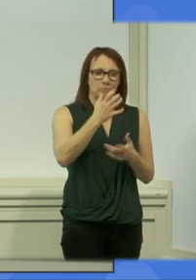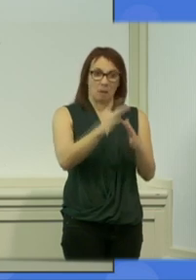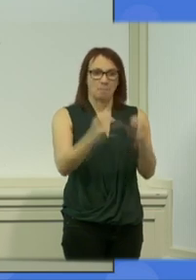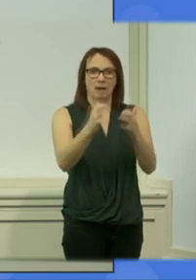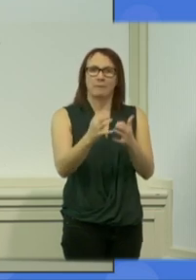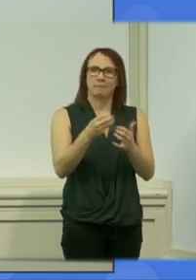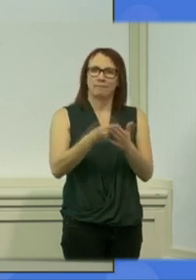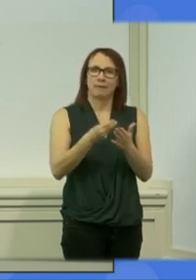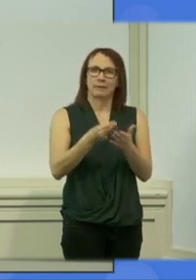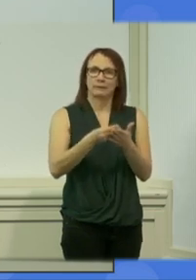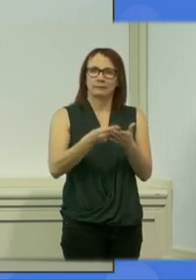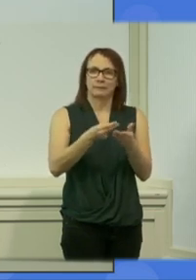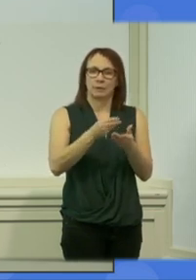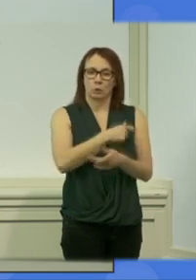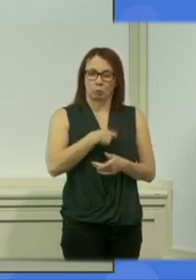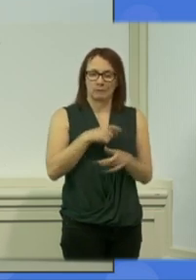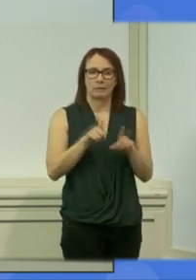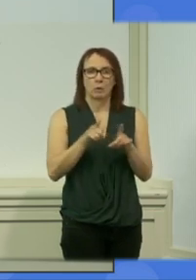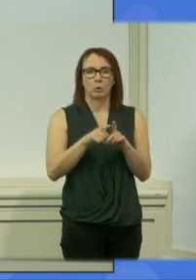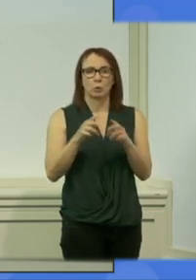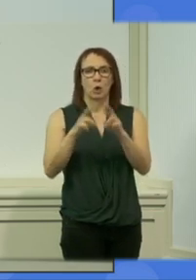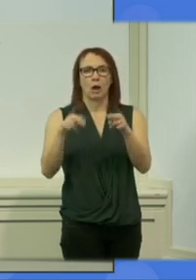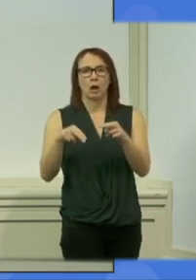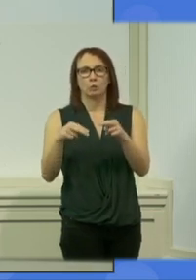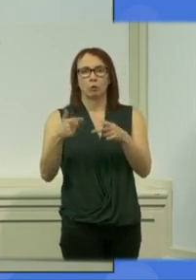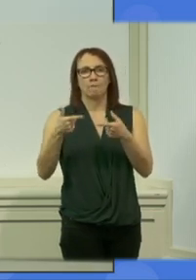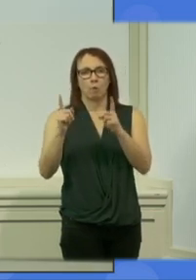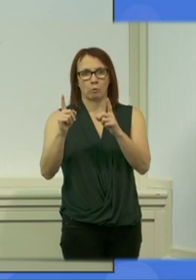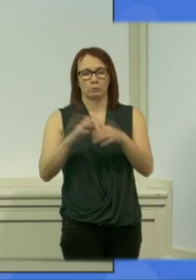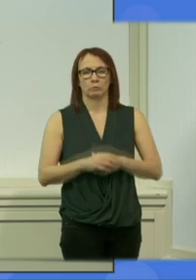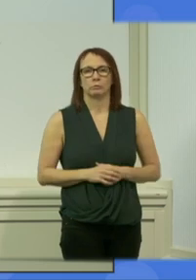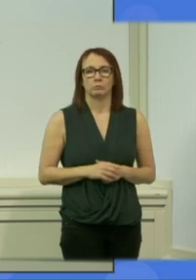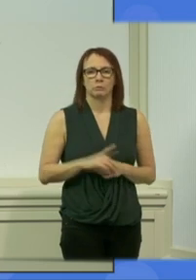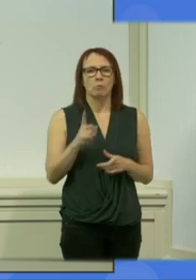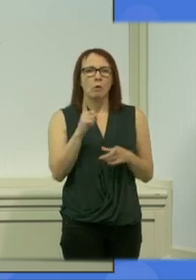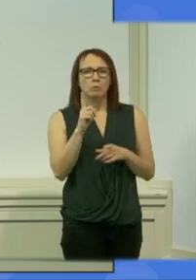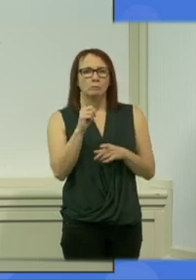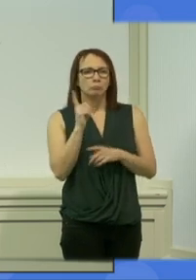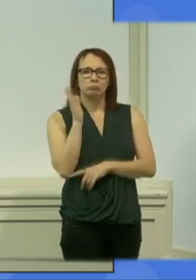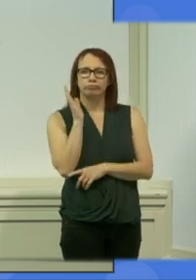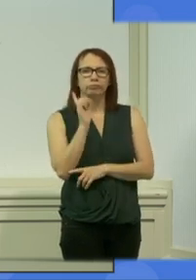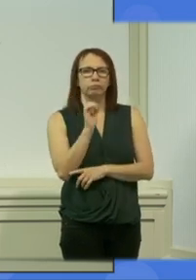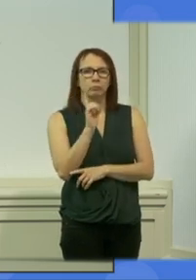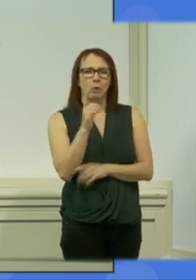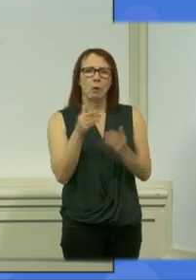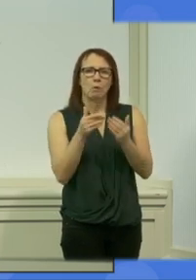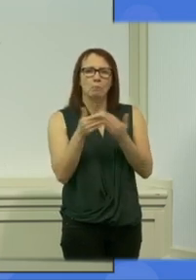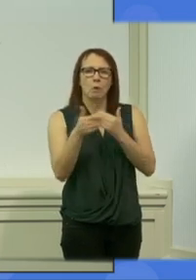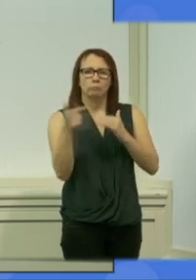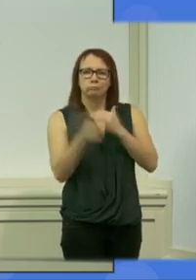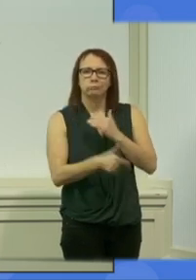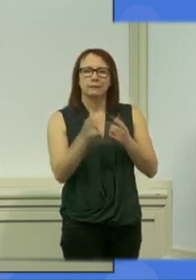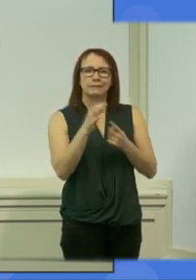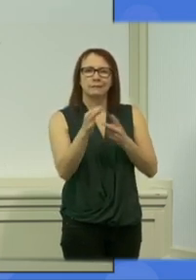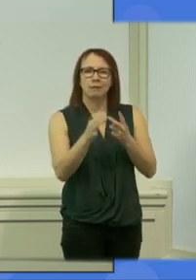he's also been an advisor to the House of Lords. So what David is going to cover in his talk is a bit more detail on Scotland's